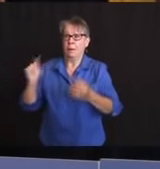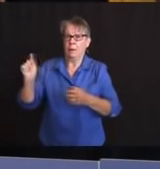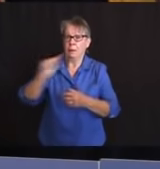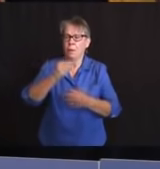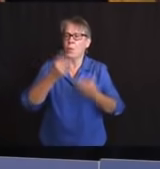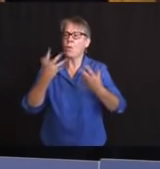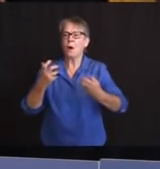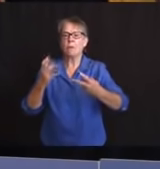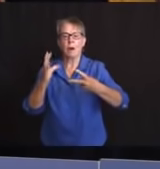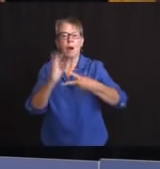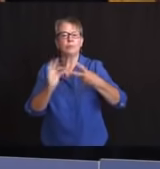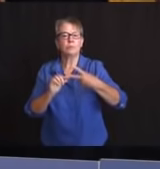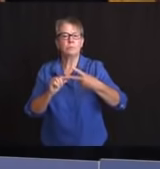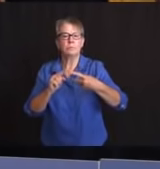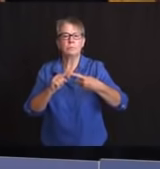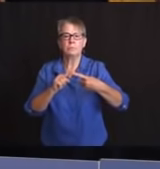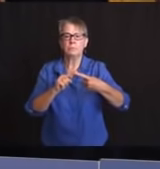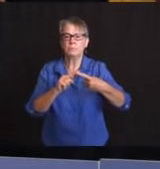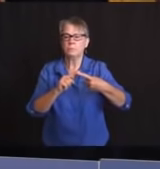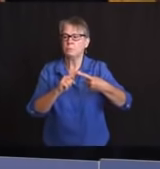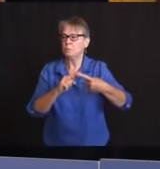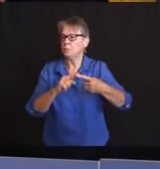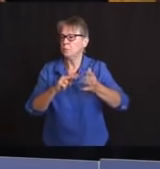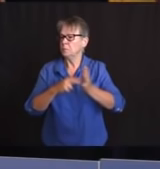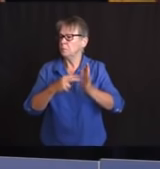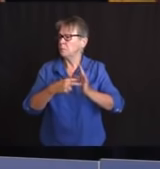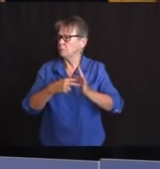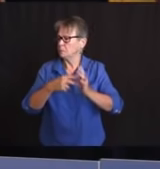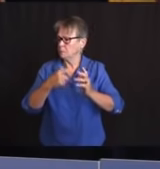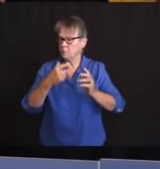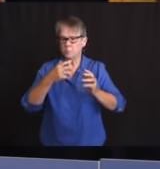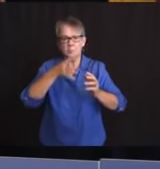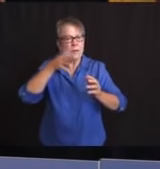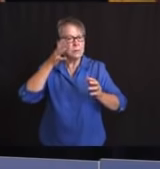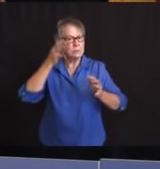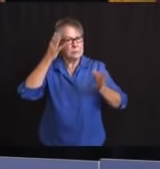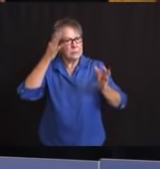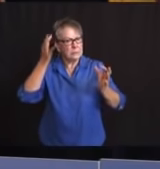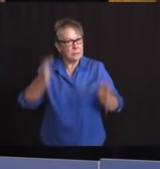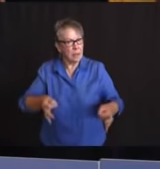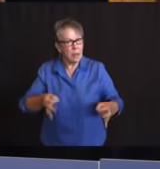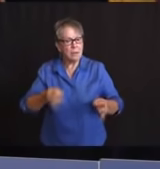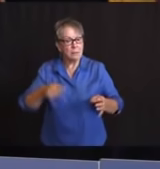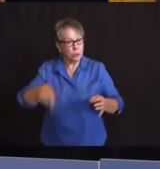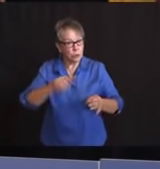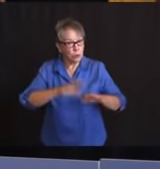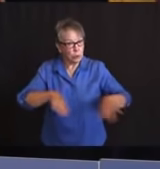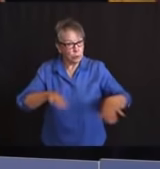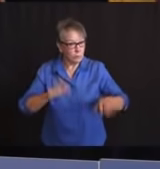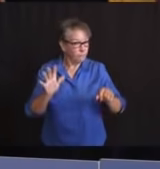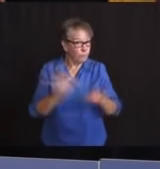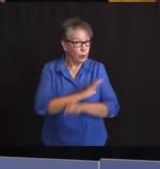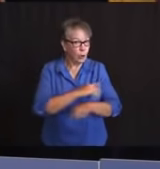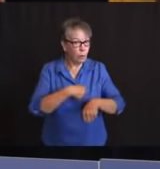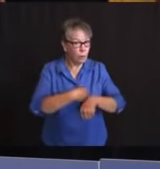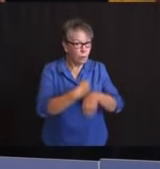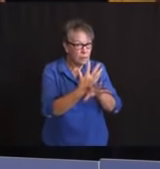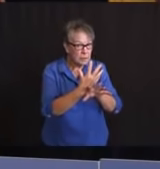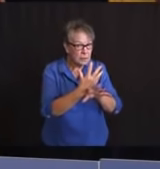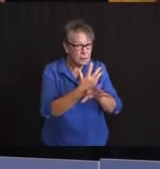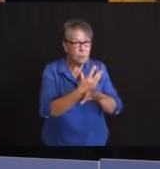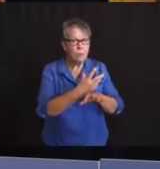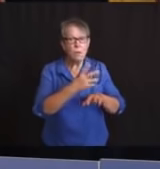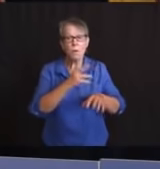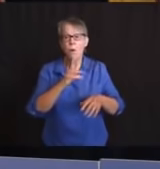their child should receive all remote instruction. We responded with that flexibility. School officials then told us